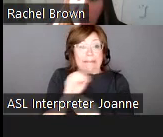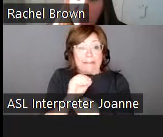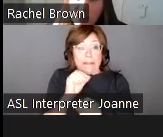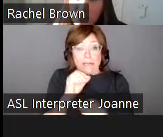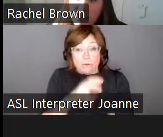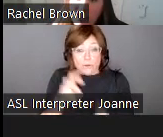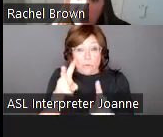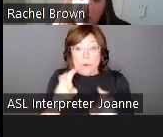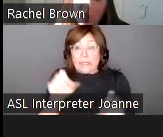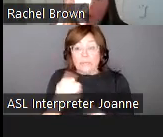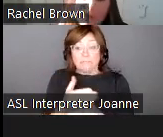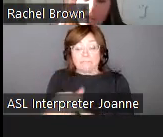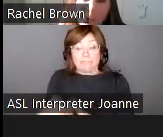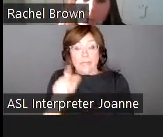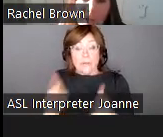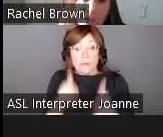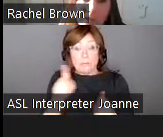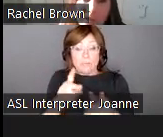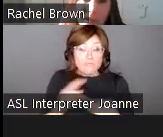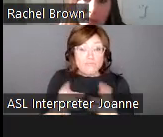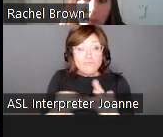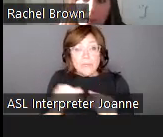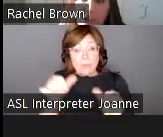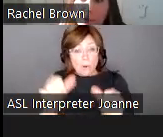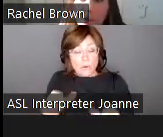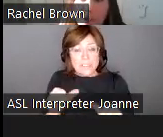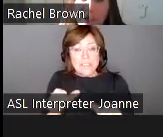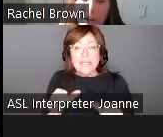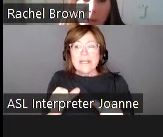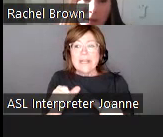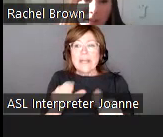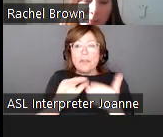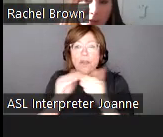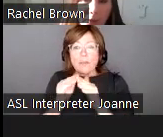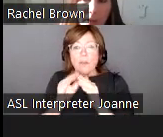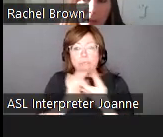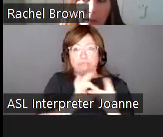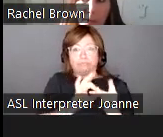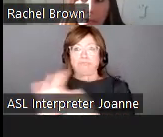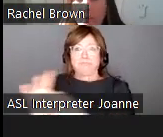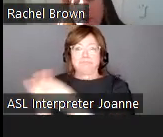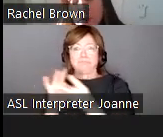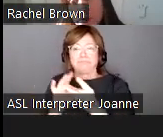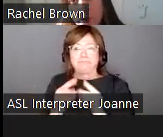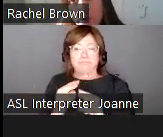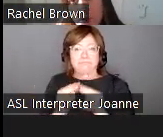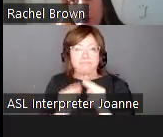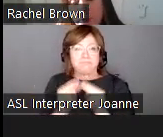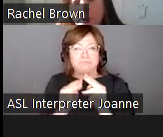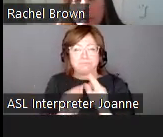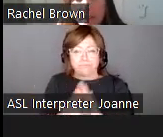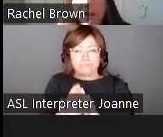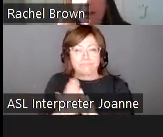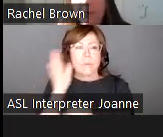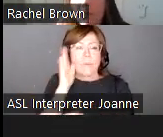other people's posts, and you'll be amazed at the community and network that's built through that when you start sharing other